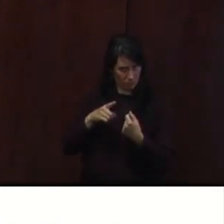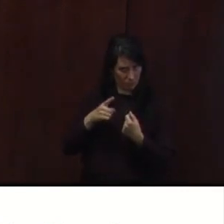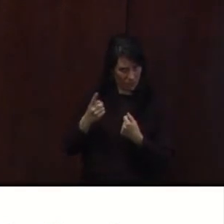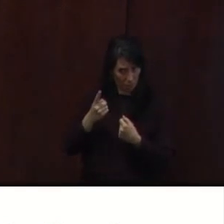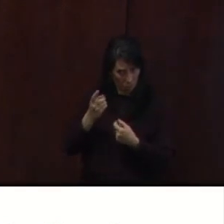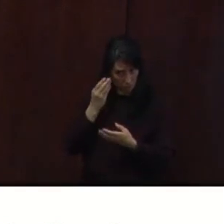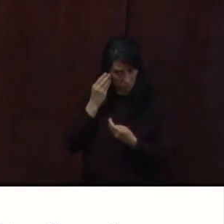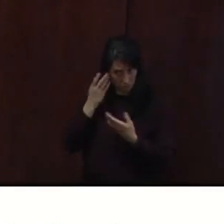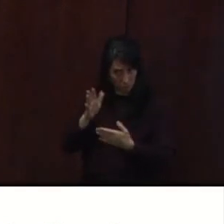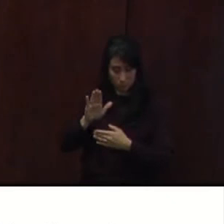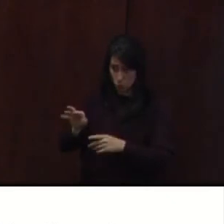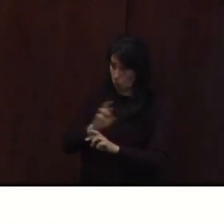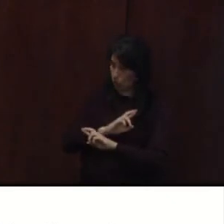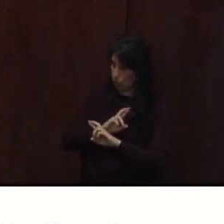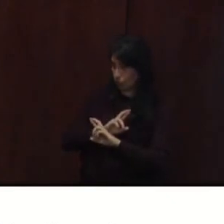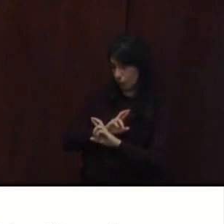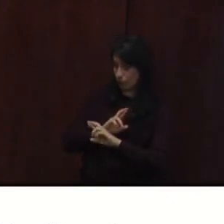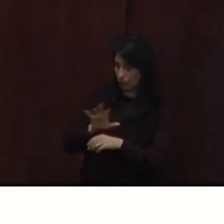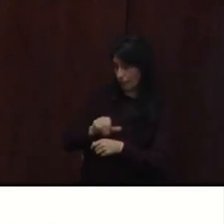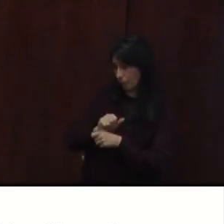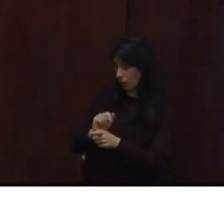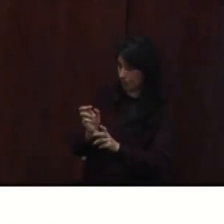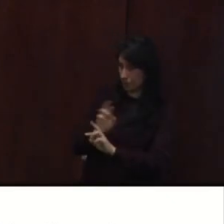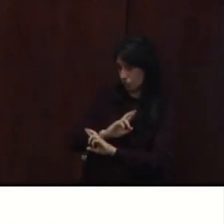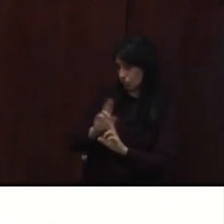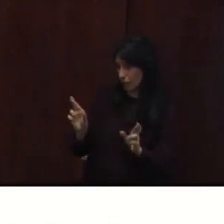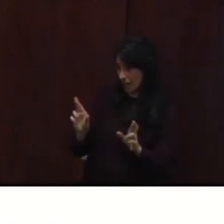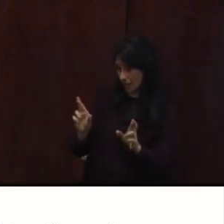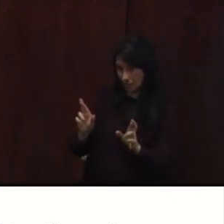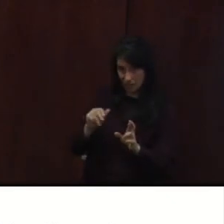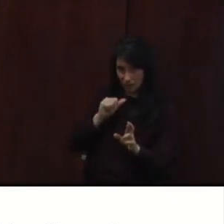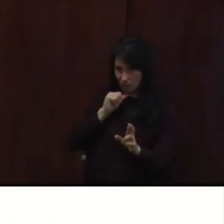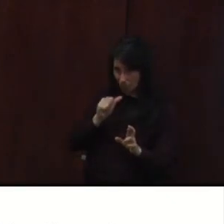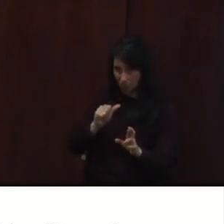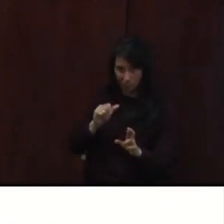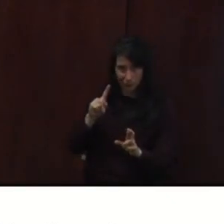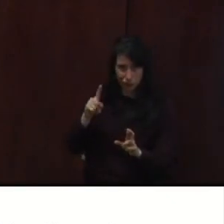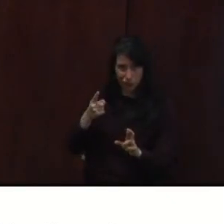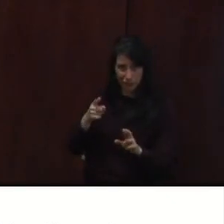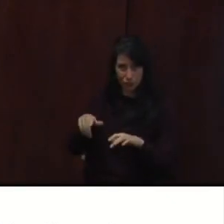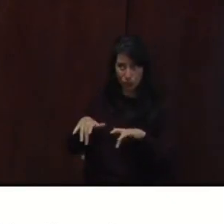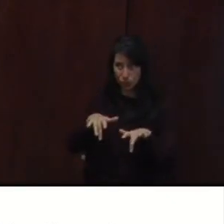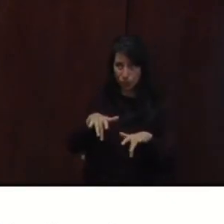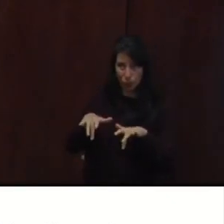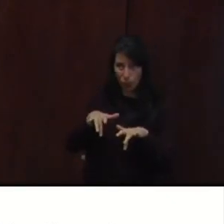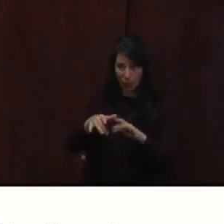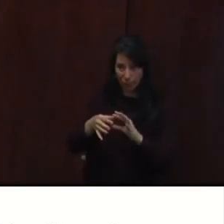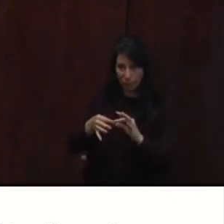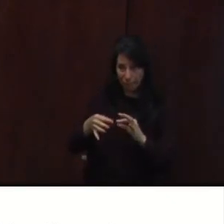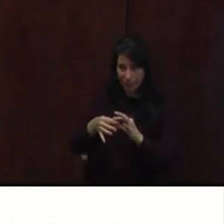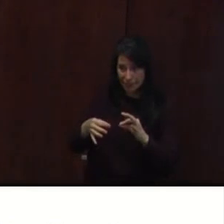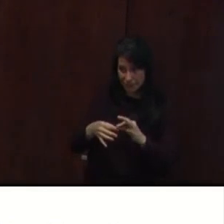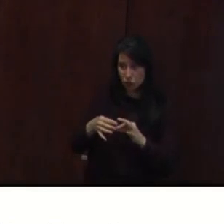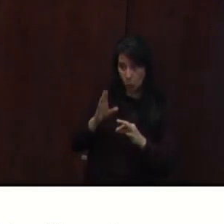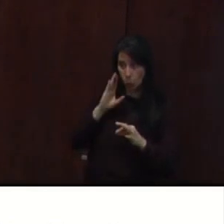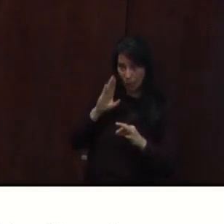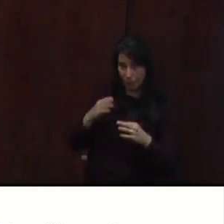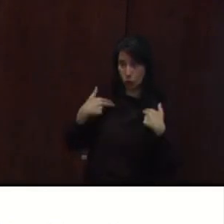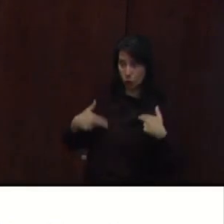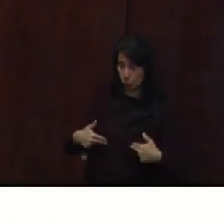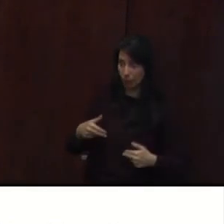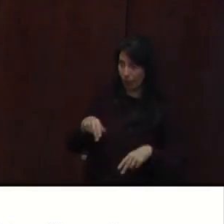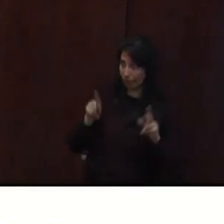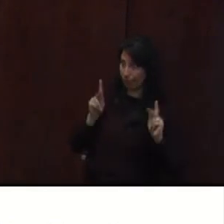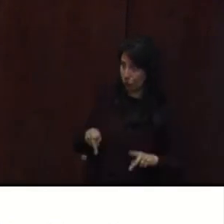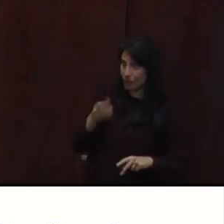or as opposed to recordings. Like, it'll actually be someone calling to talk to them and talk through the scheduling of their second vaccines. I do believe it's going to be an actual human, and that's